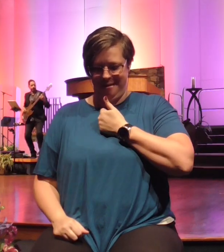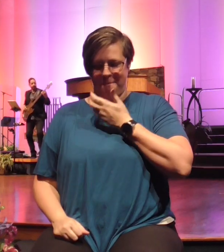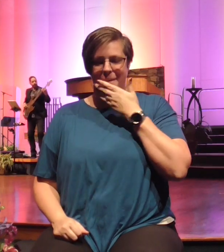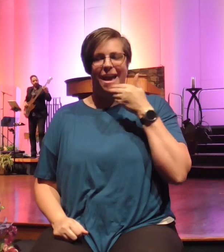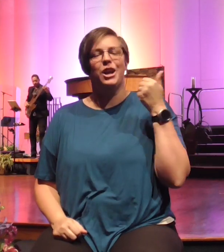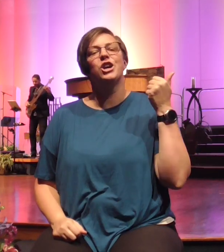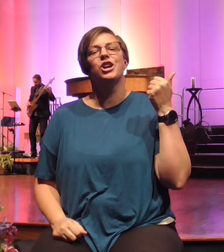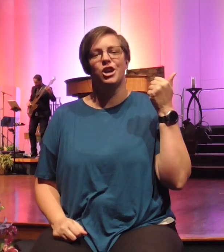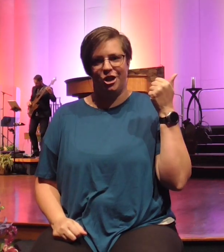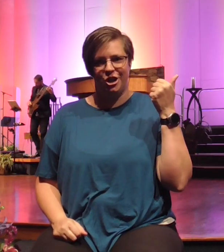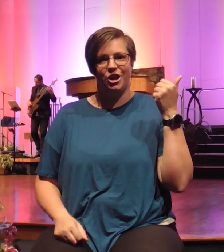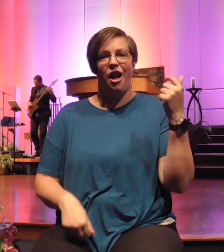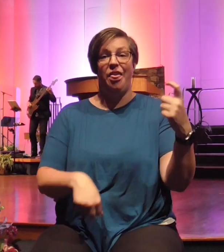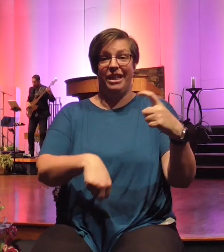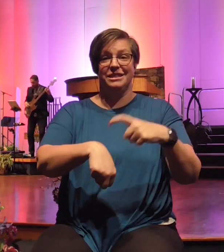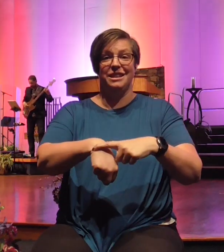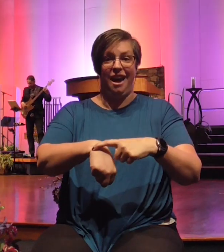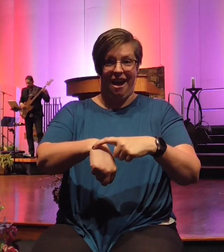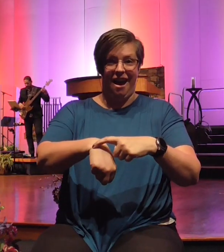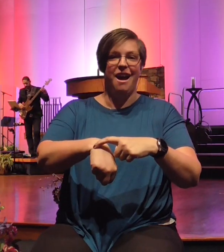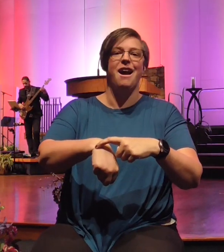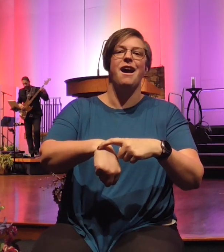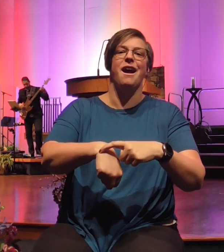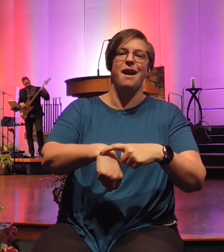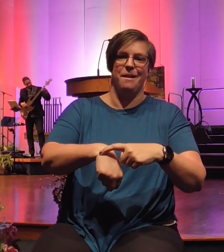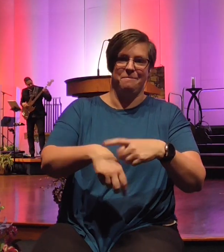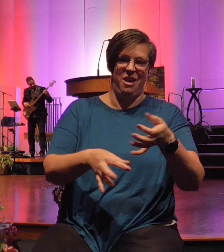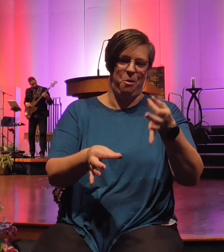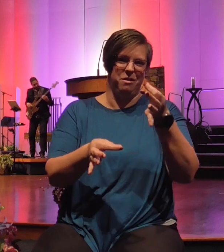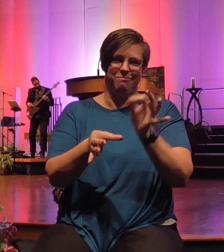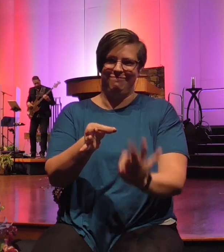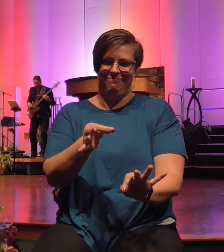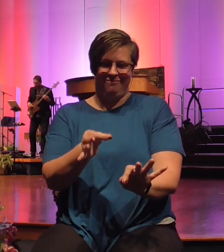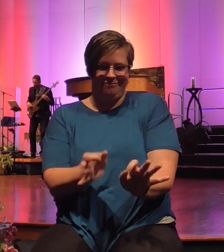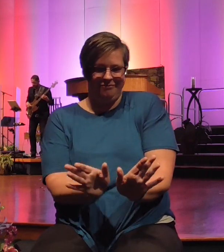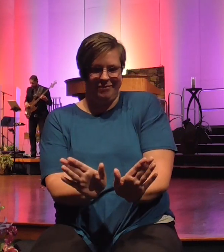this time I will lift